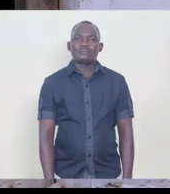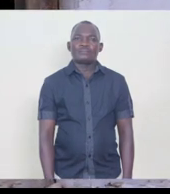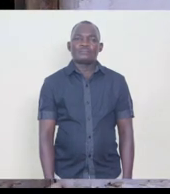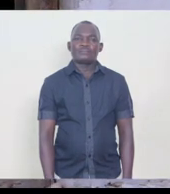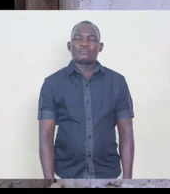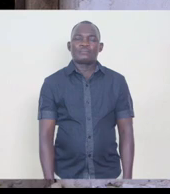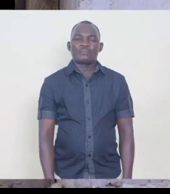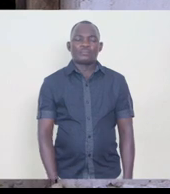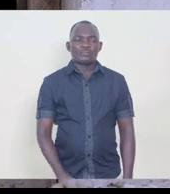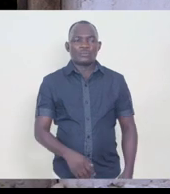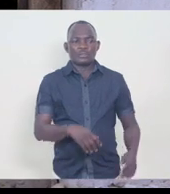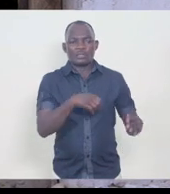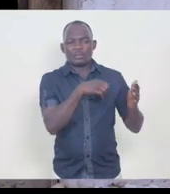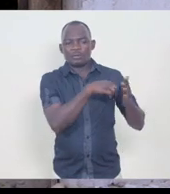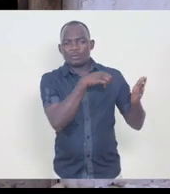Ago.